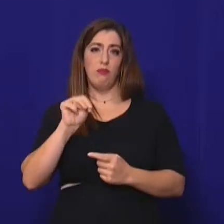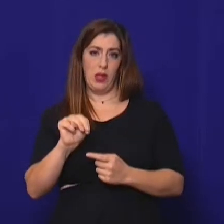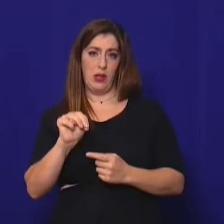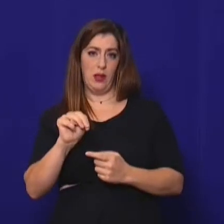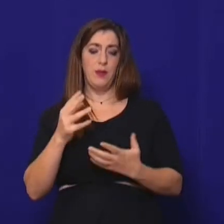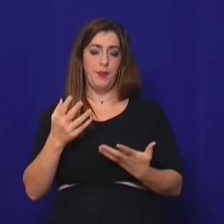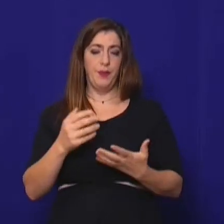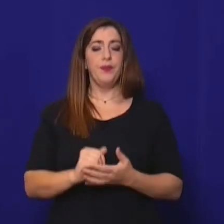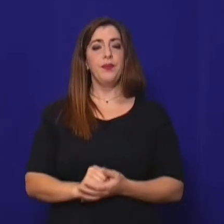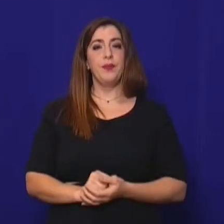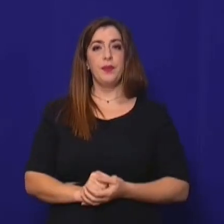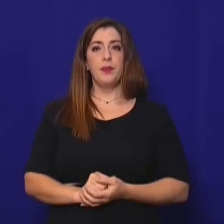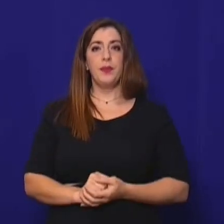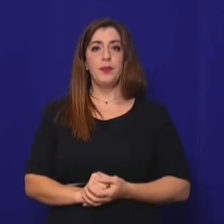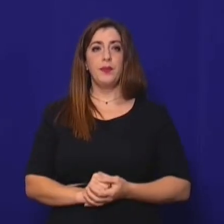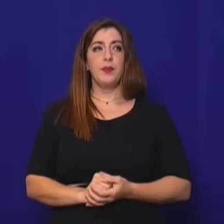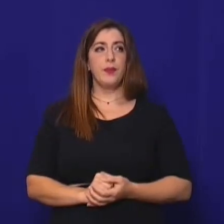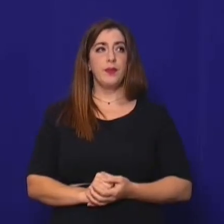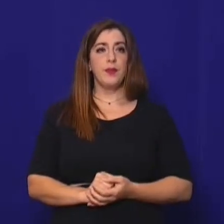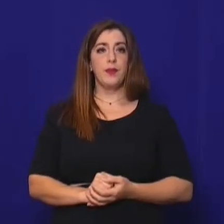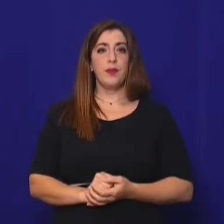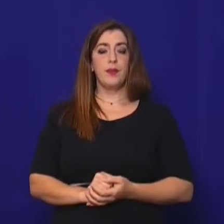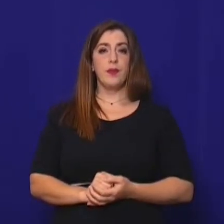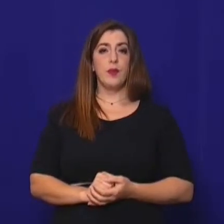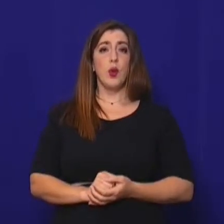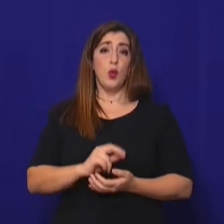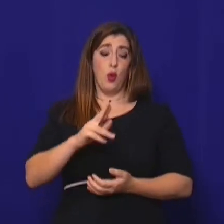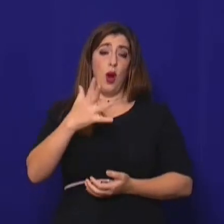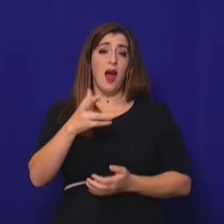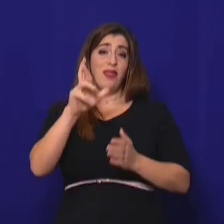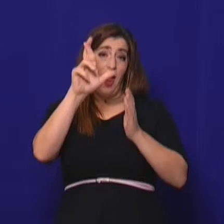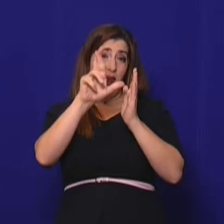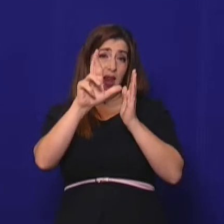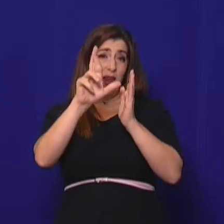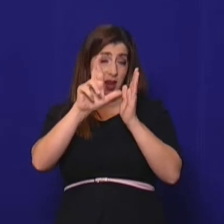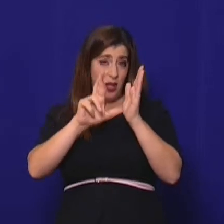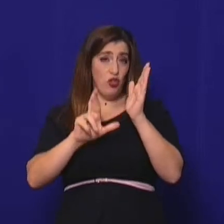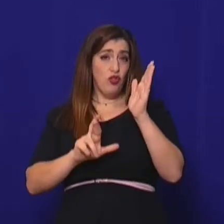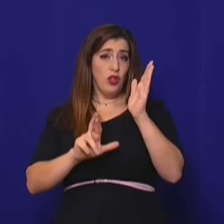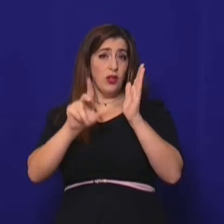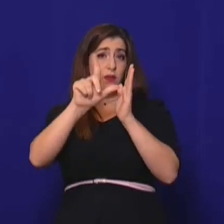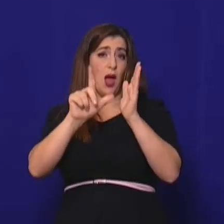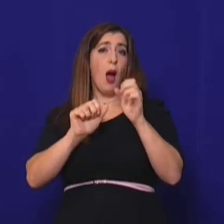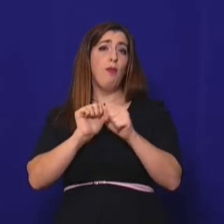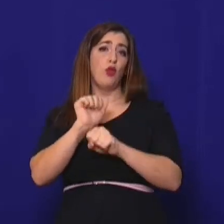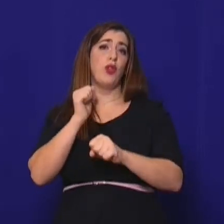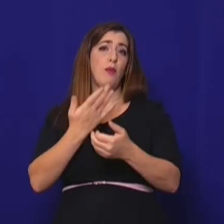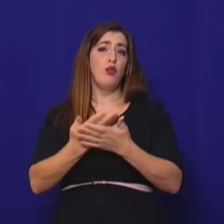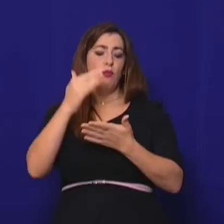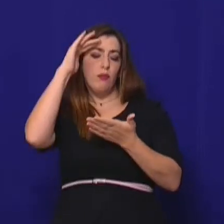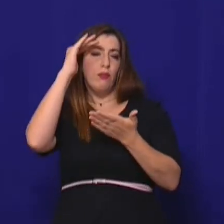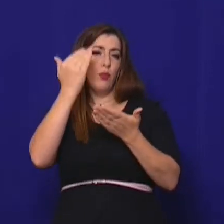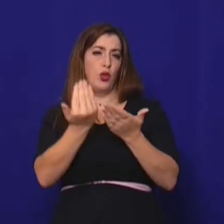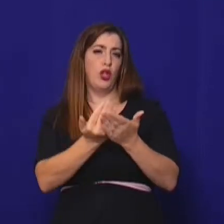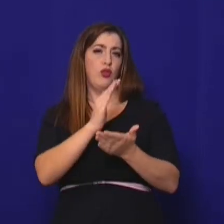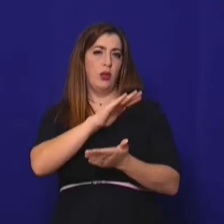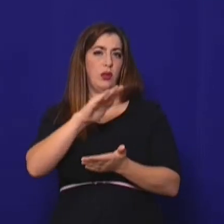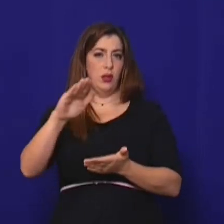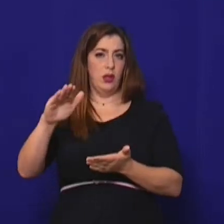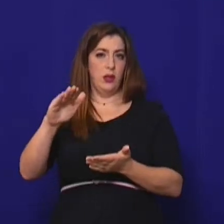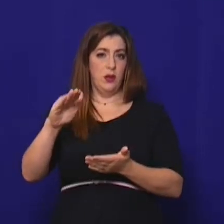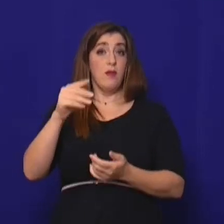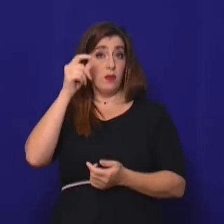żomm il-bogħod. U anka l-liġijiet qegħdin hemmhekk biex ikun nistgħu nipproteġukom. Ftakru wkoll li